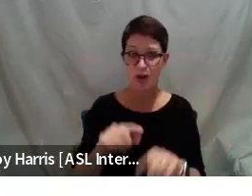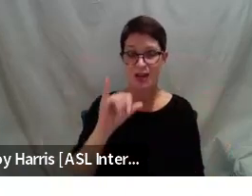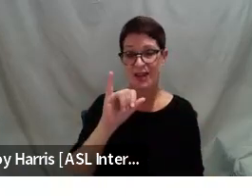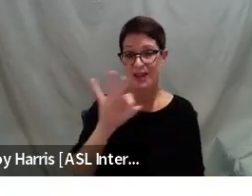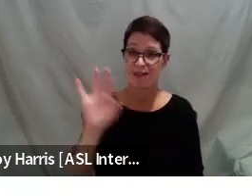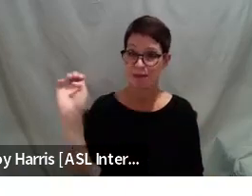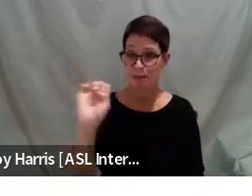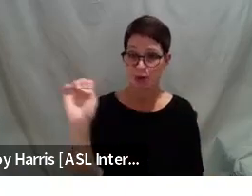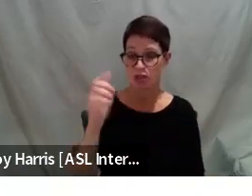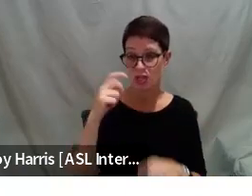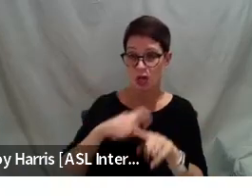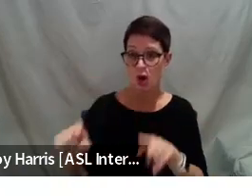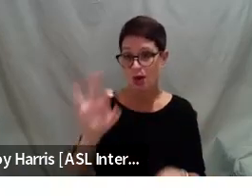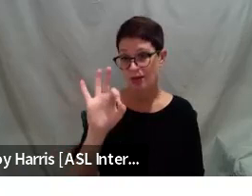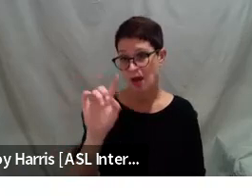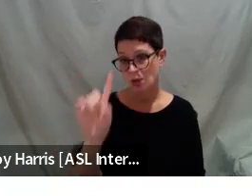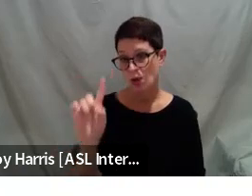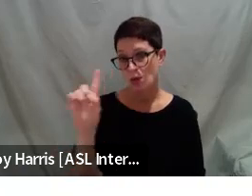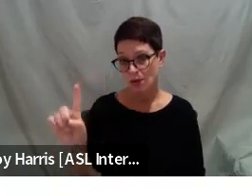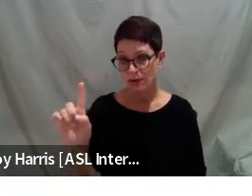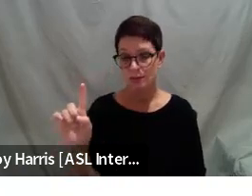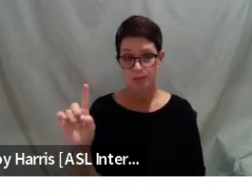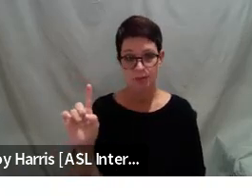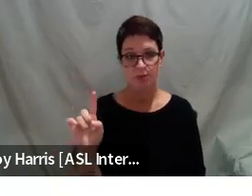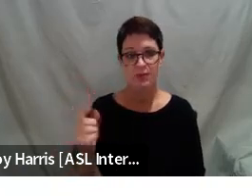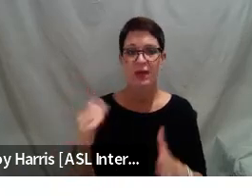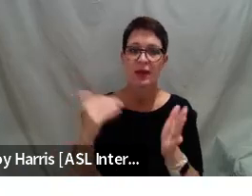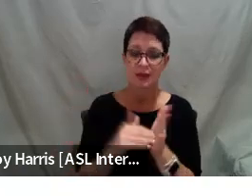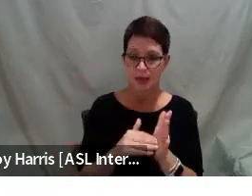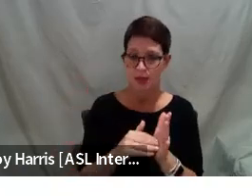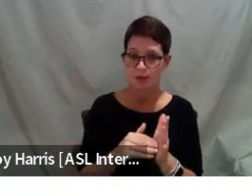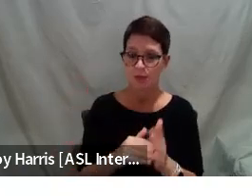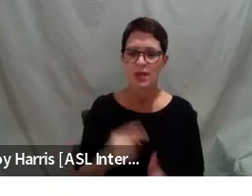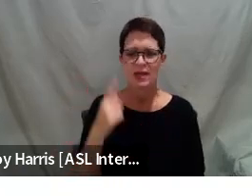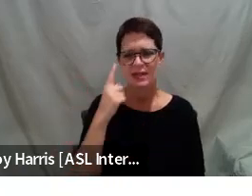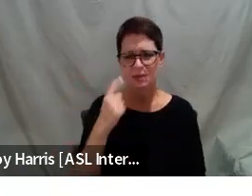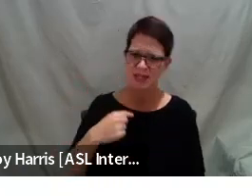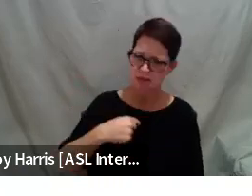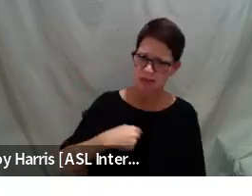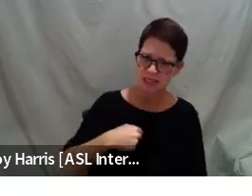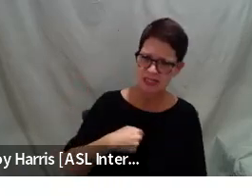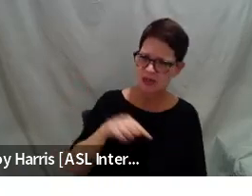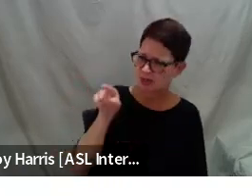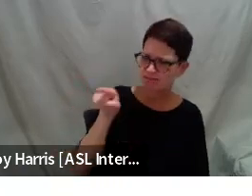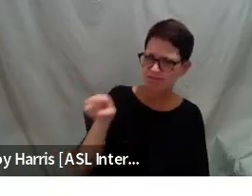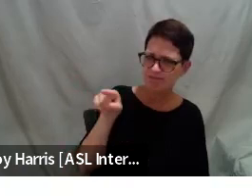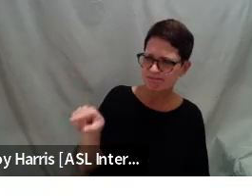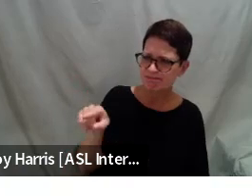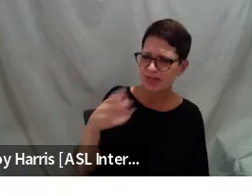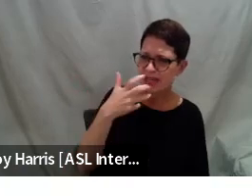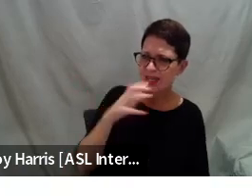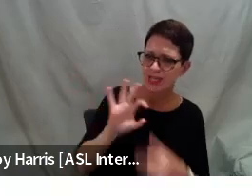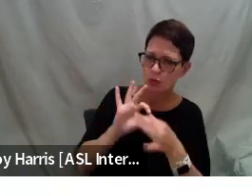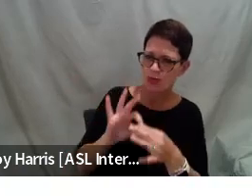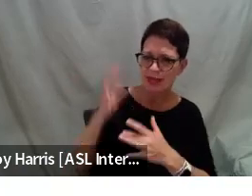of an emergency, call 911. So again, if you suspect that you or someone you're with are experiencing a